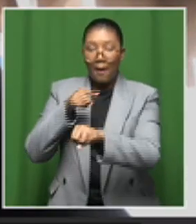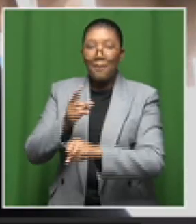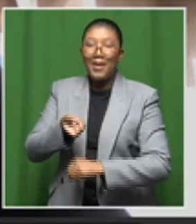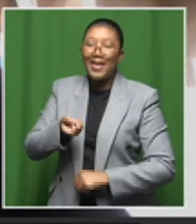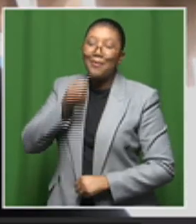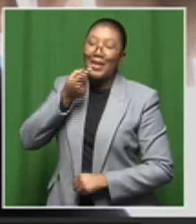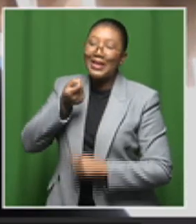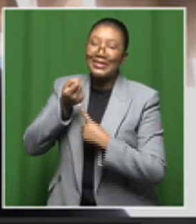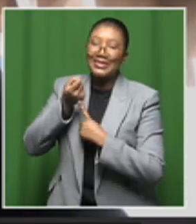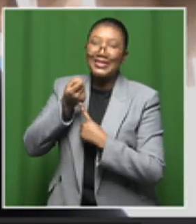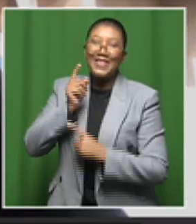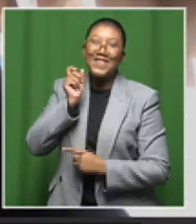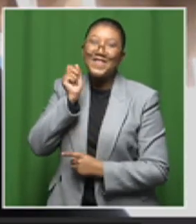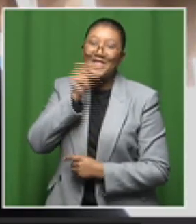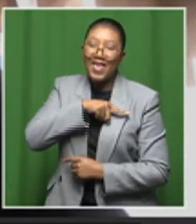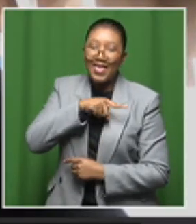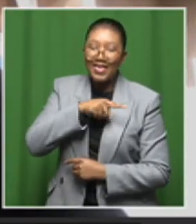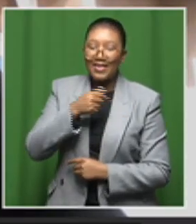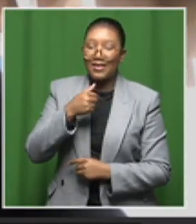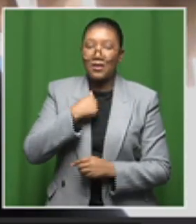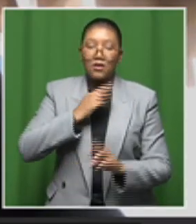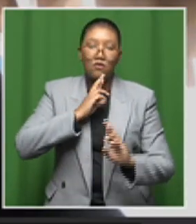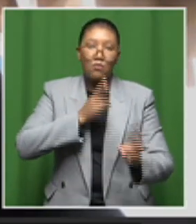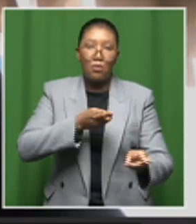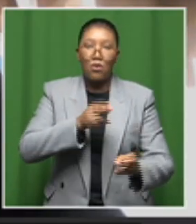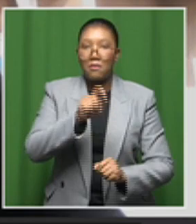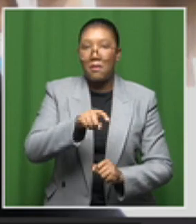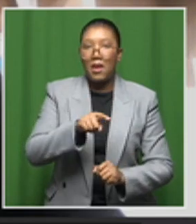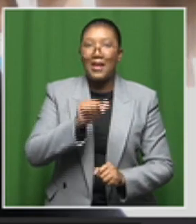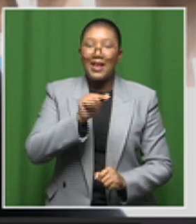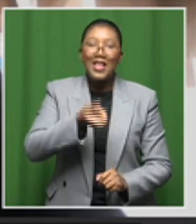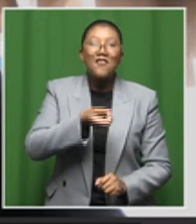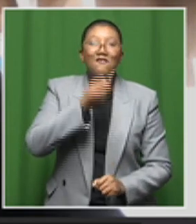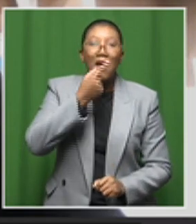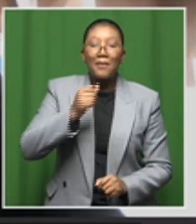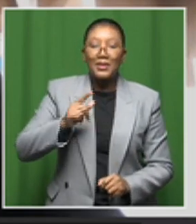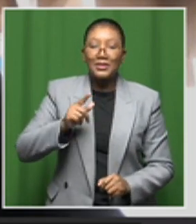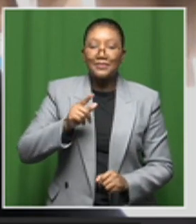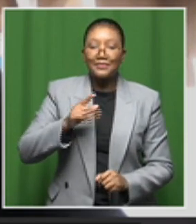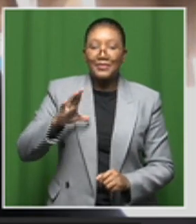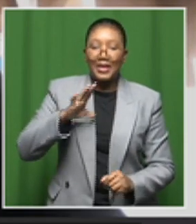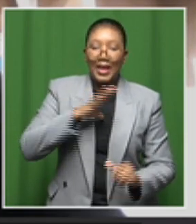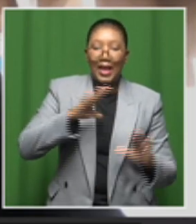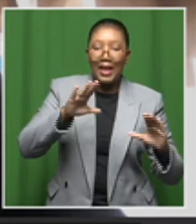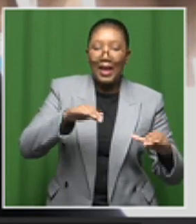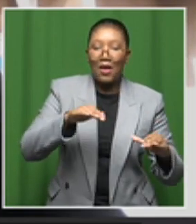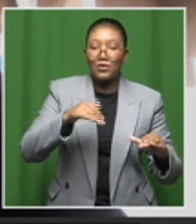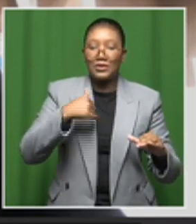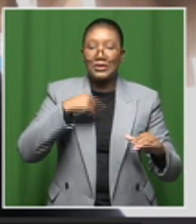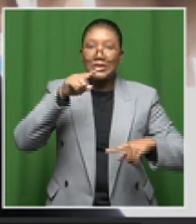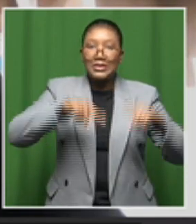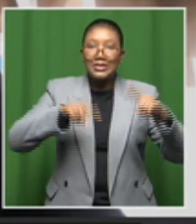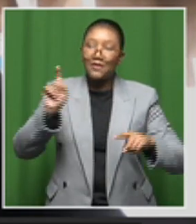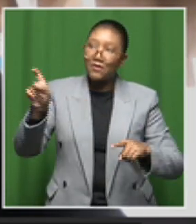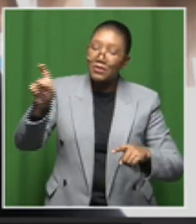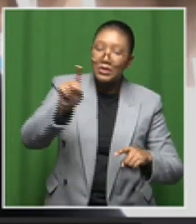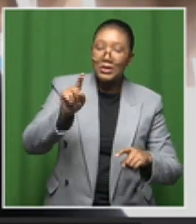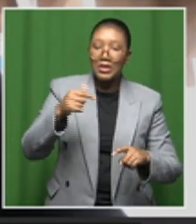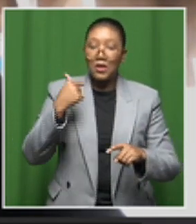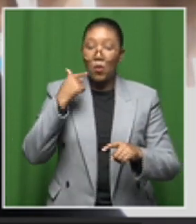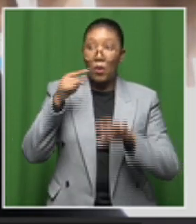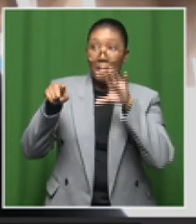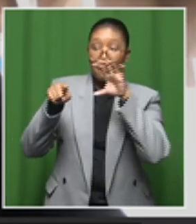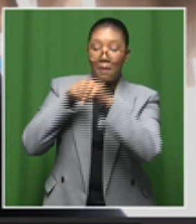again, we're working with the Pharmacy Council, because then it engages with the pharmacist at the different pharmacies to say, if there's anything that you